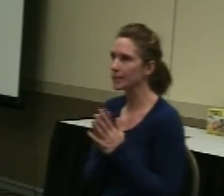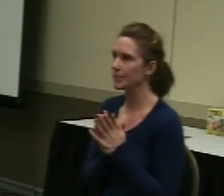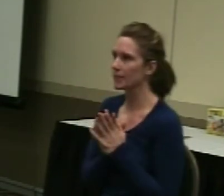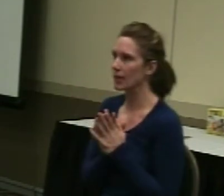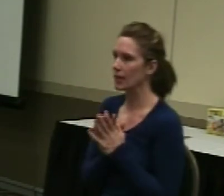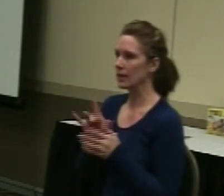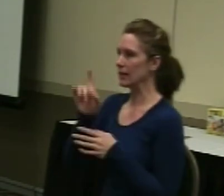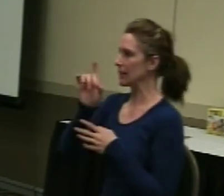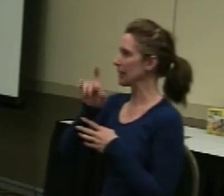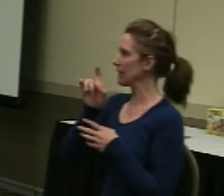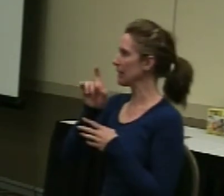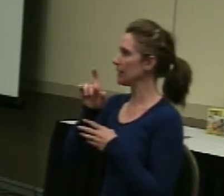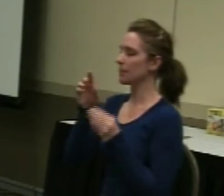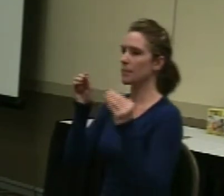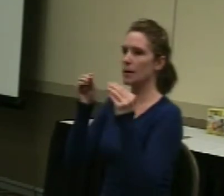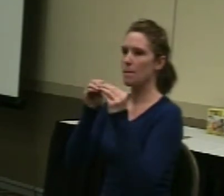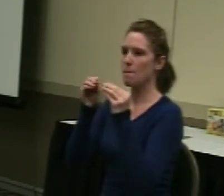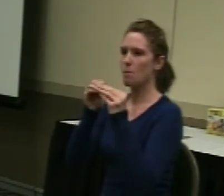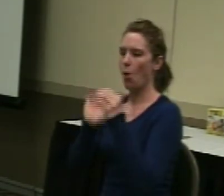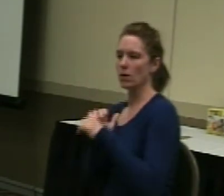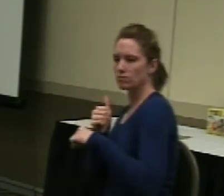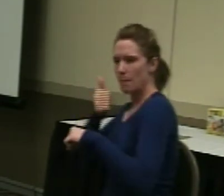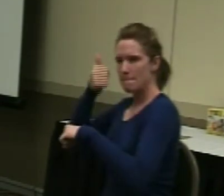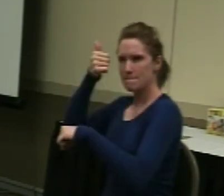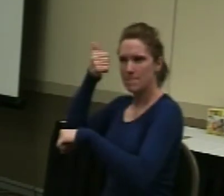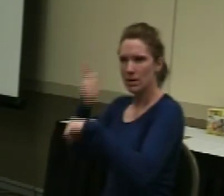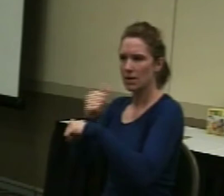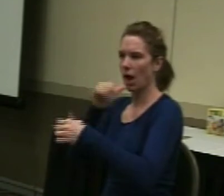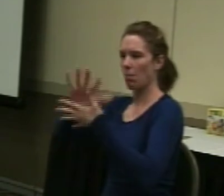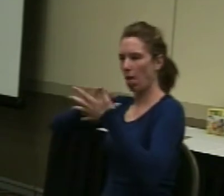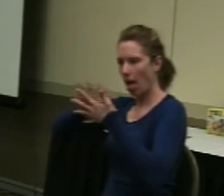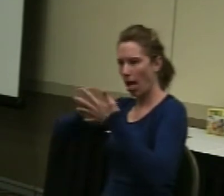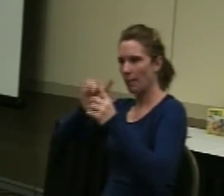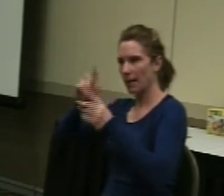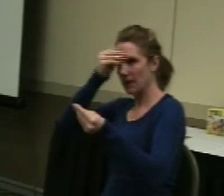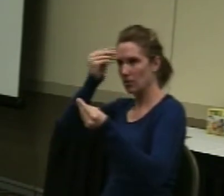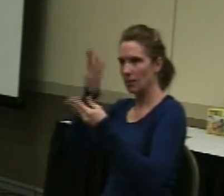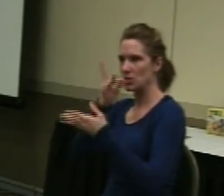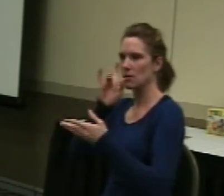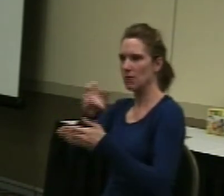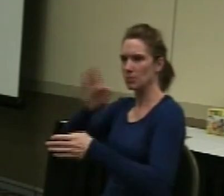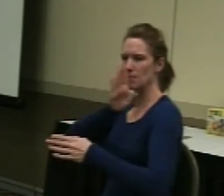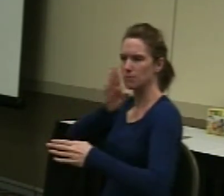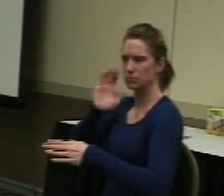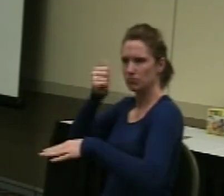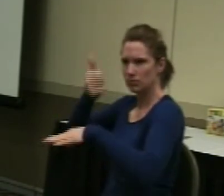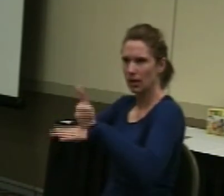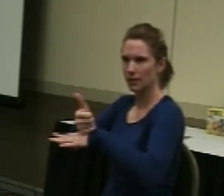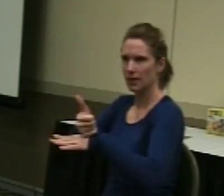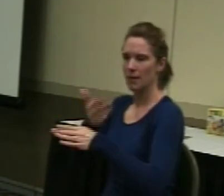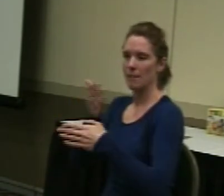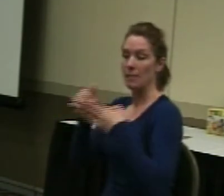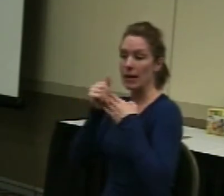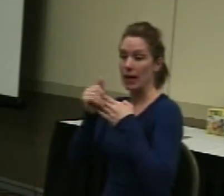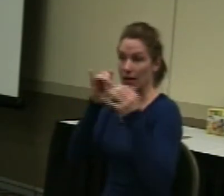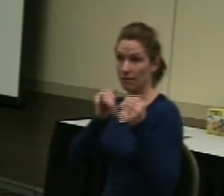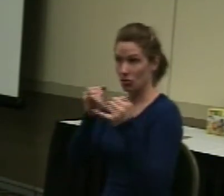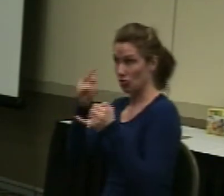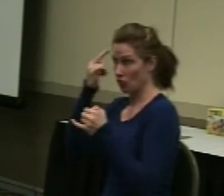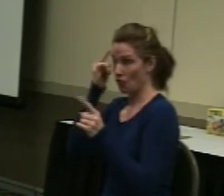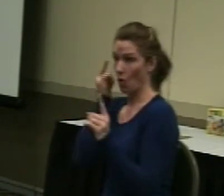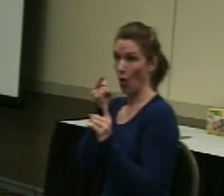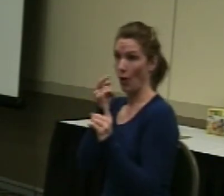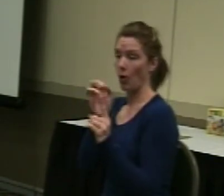they need to be maybe more concrete, or something that might guide your individualization for her, or that guides